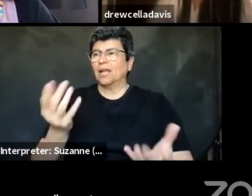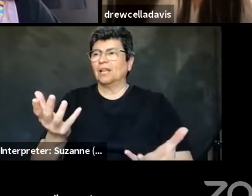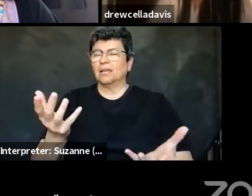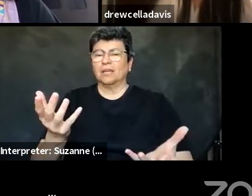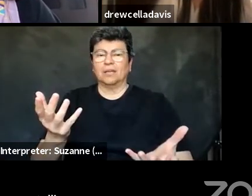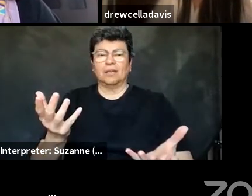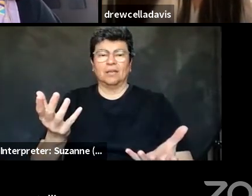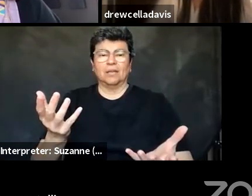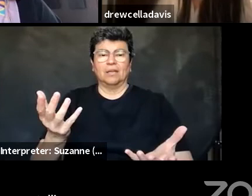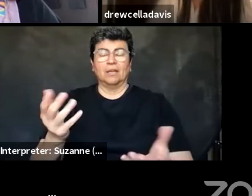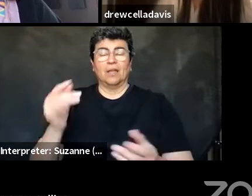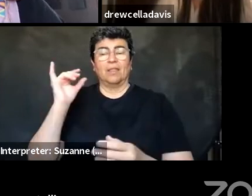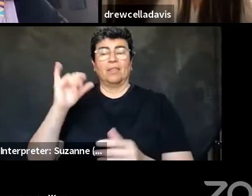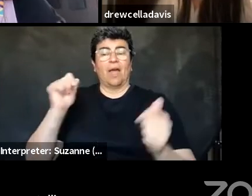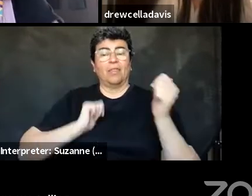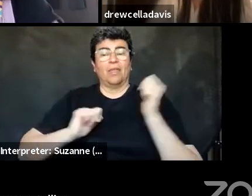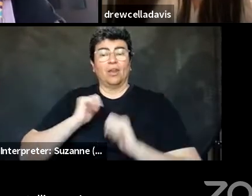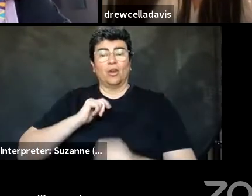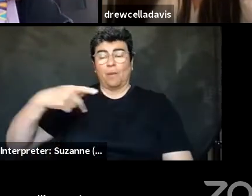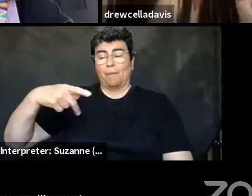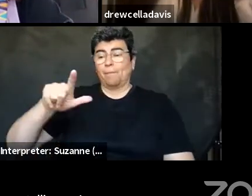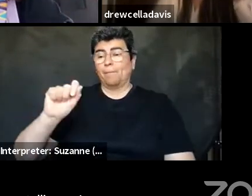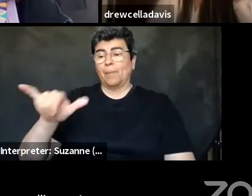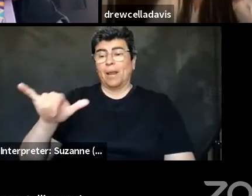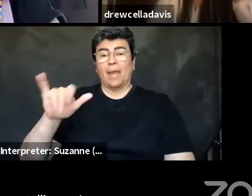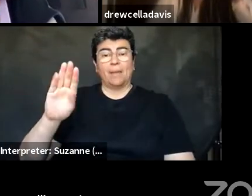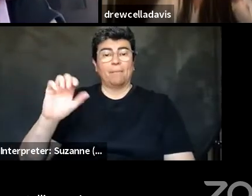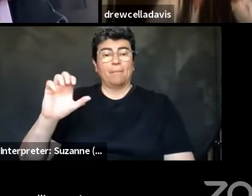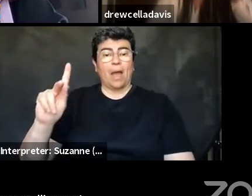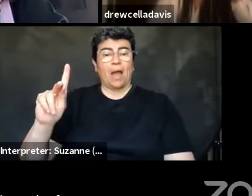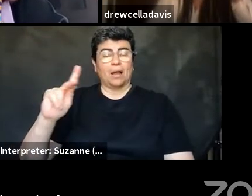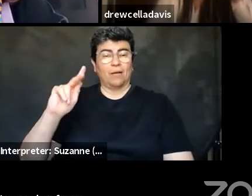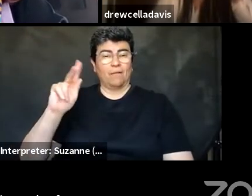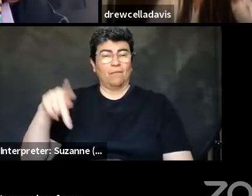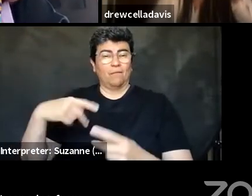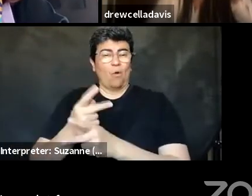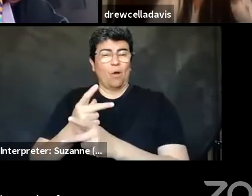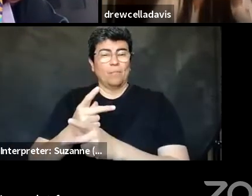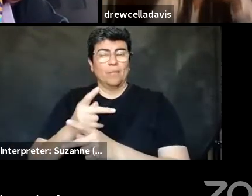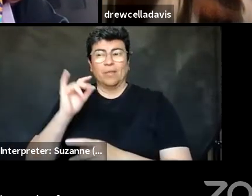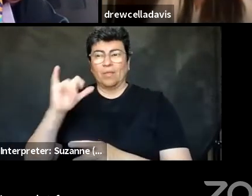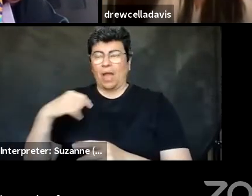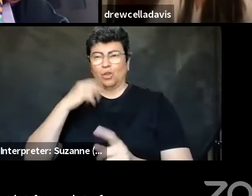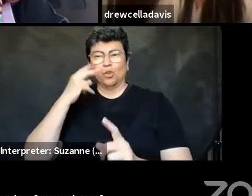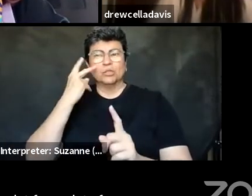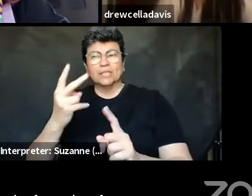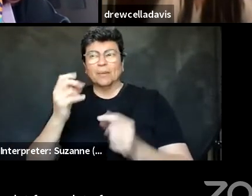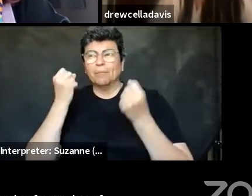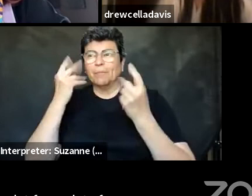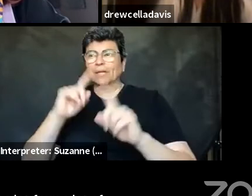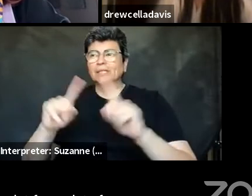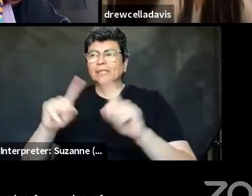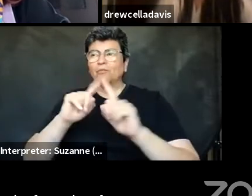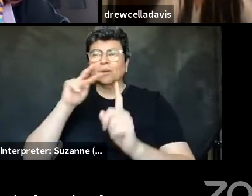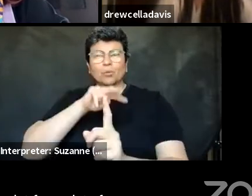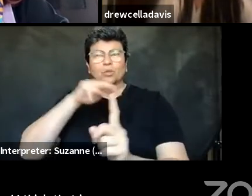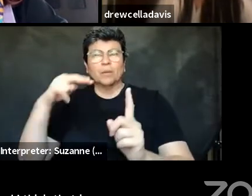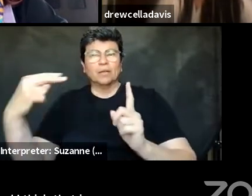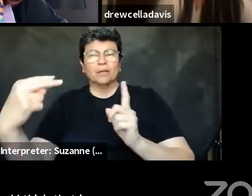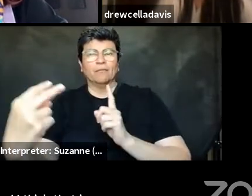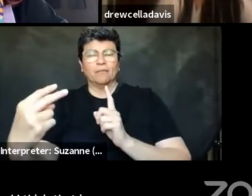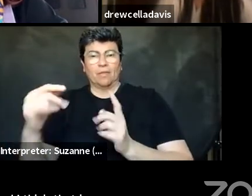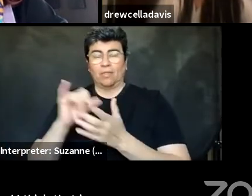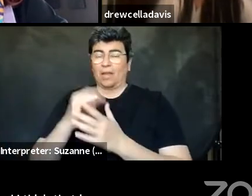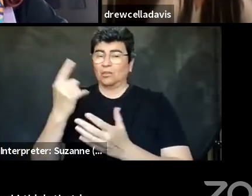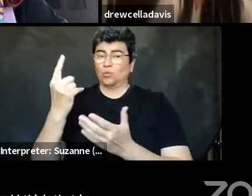the playback form, you hear a lot from a lot of different perspectives. And I think that is one thing that I